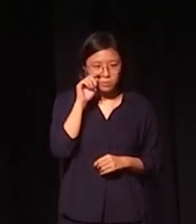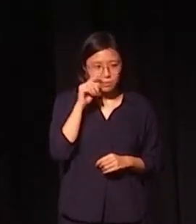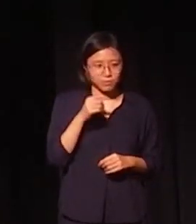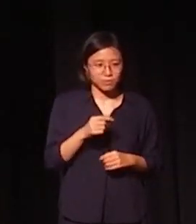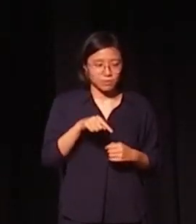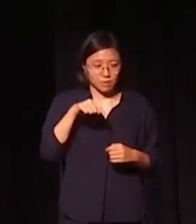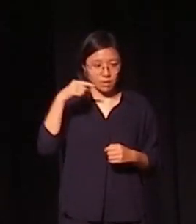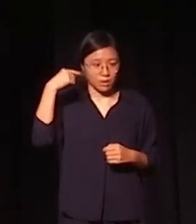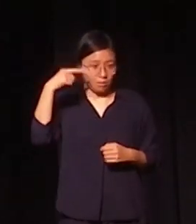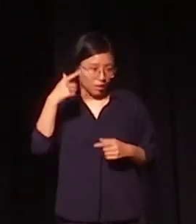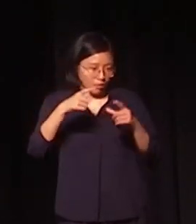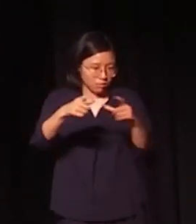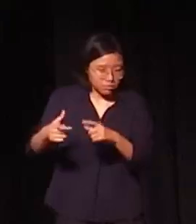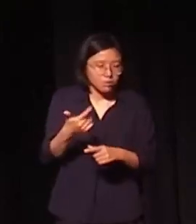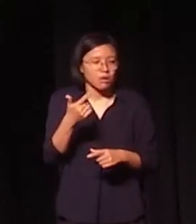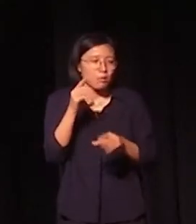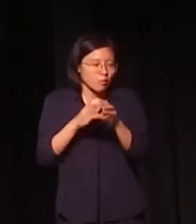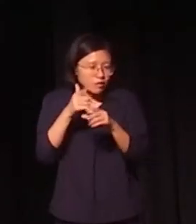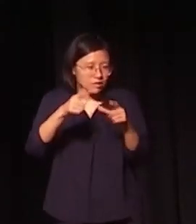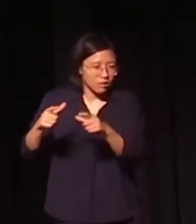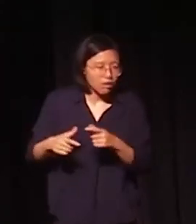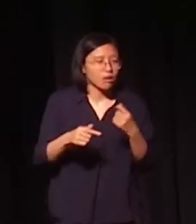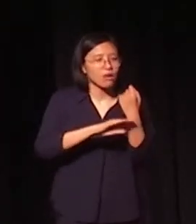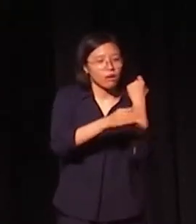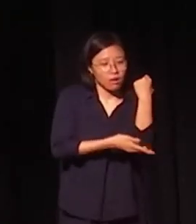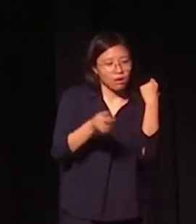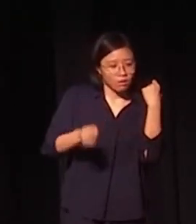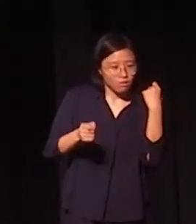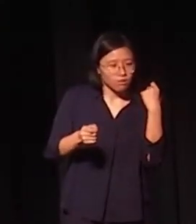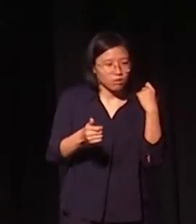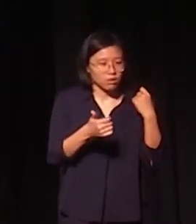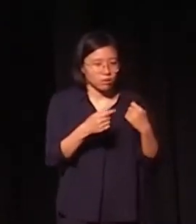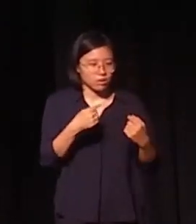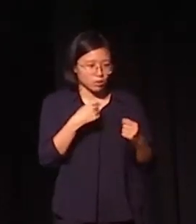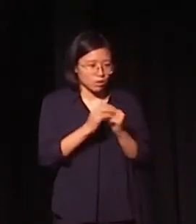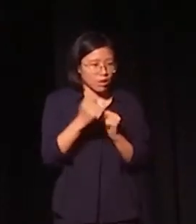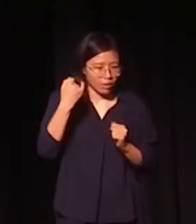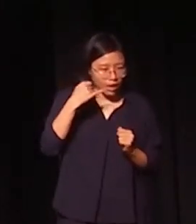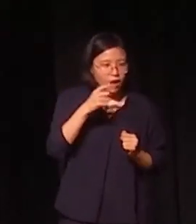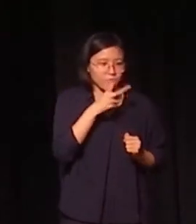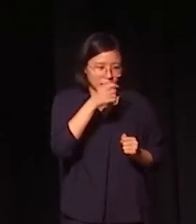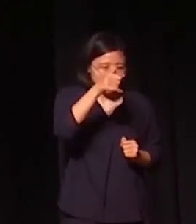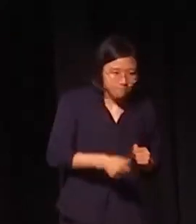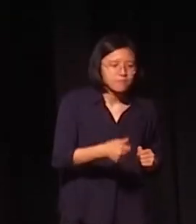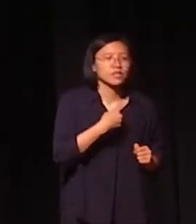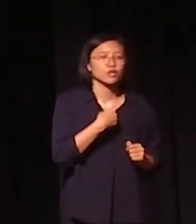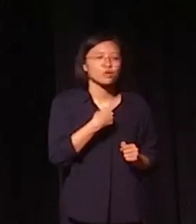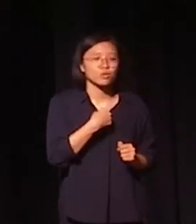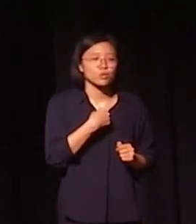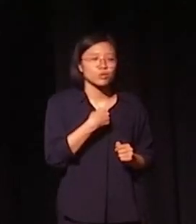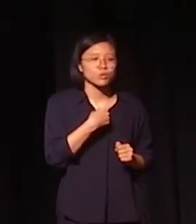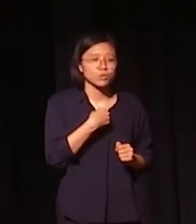states in America, it's actually a requirement that a deaf interpreter is brought in to ensure that, because quite often we find